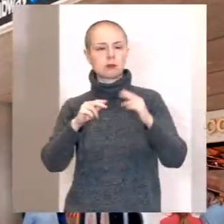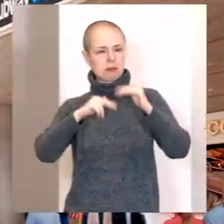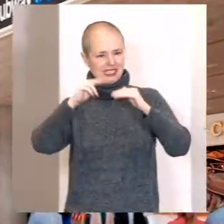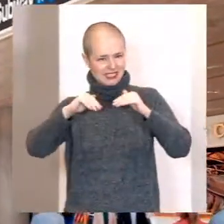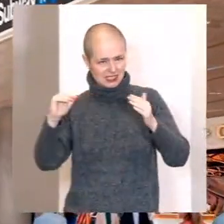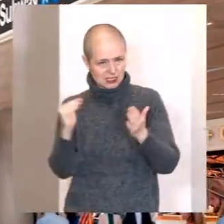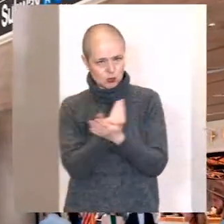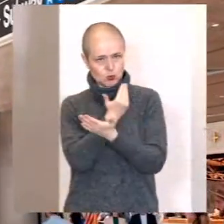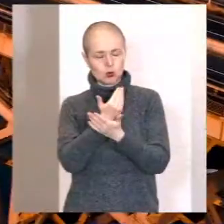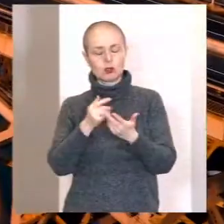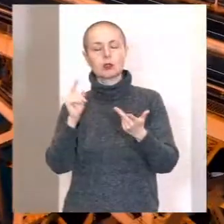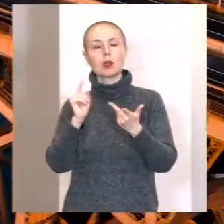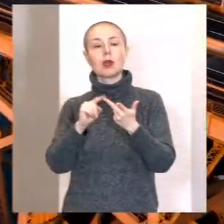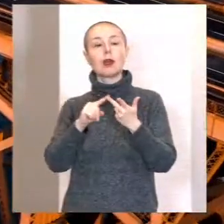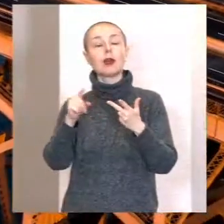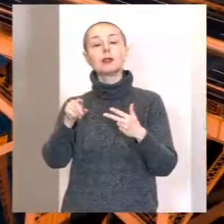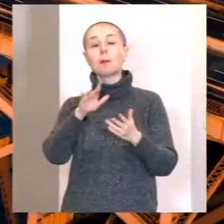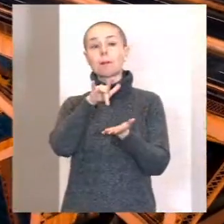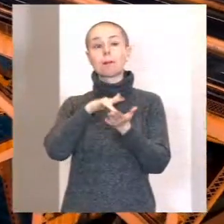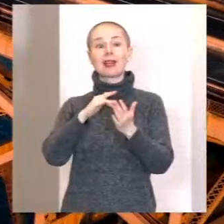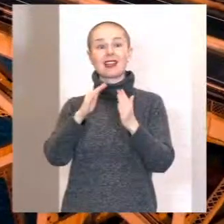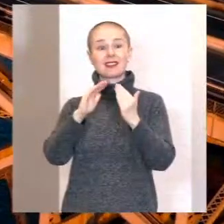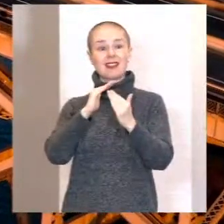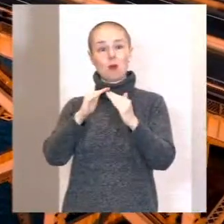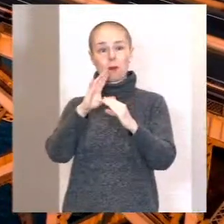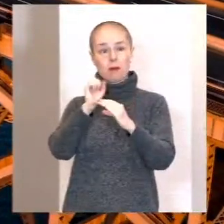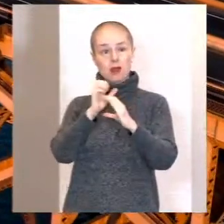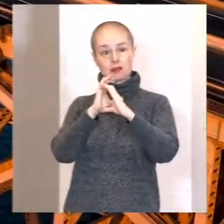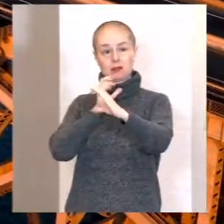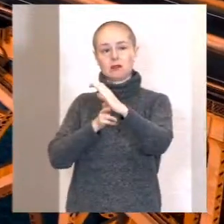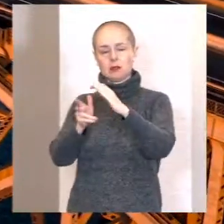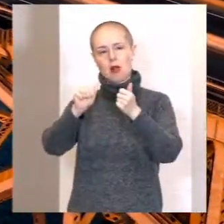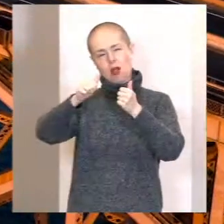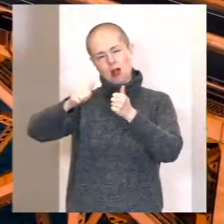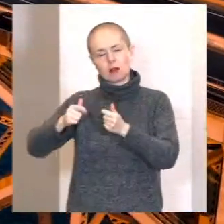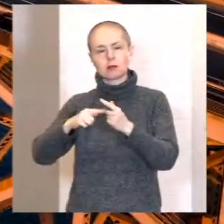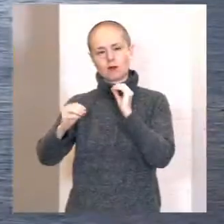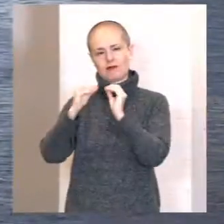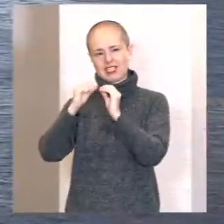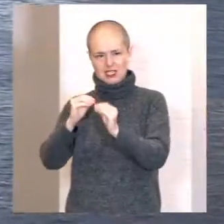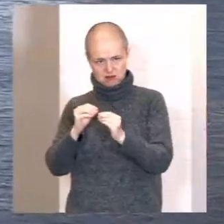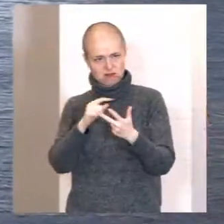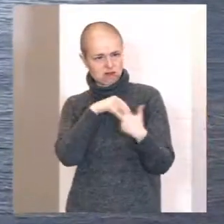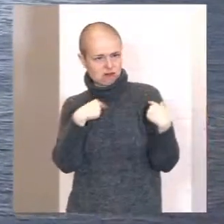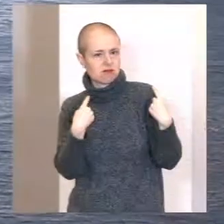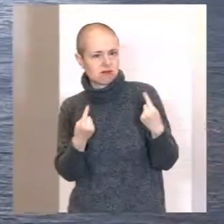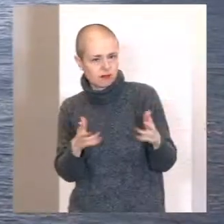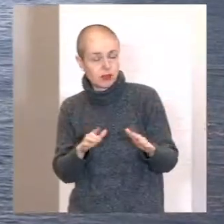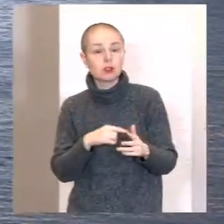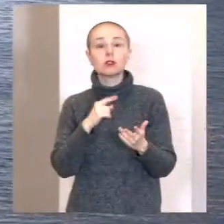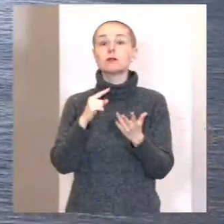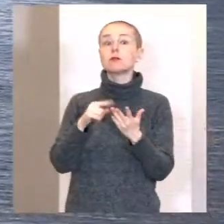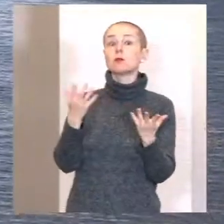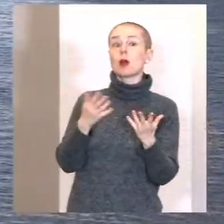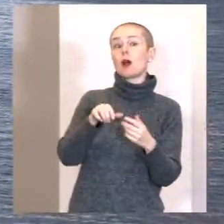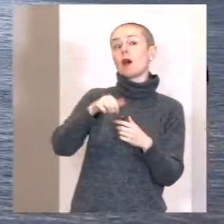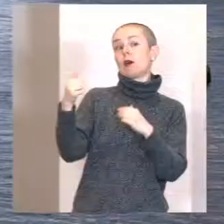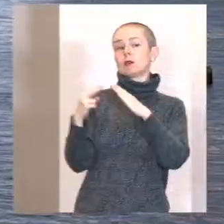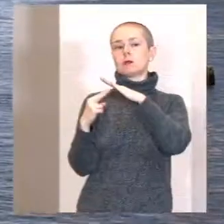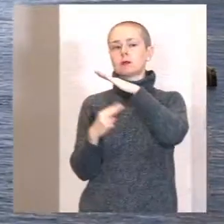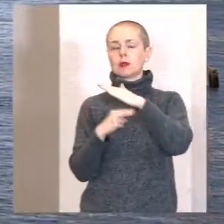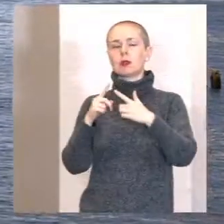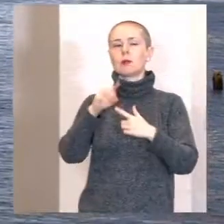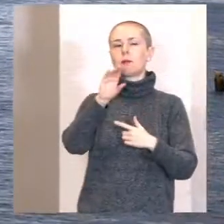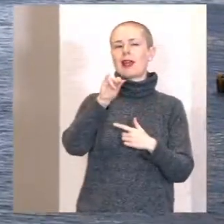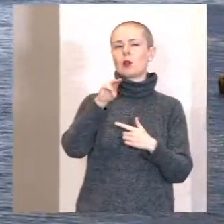replacement. Critical projects, including the raising of the Bayonne Bridge to increase the capacity of cargo movement at the